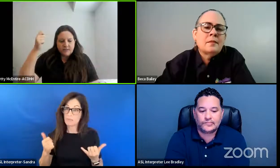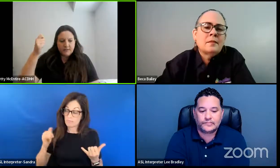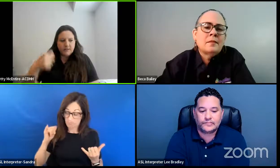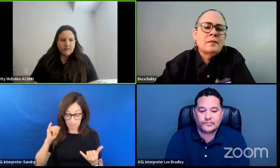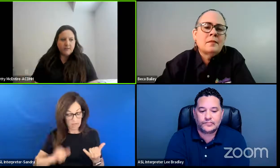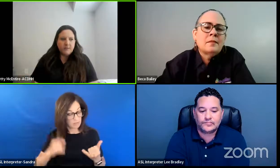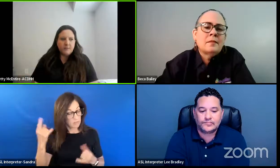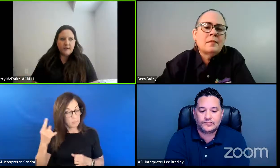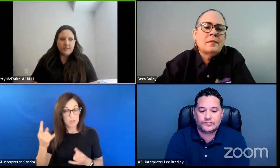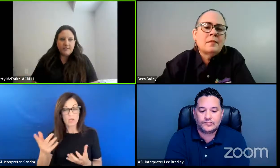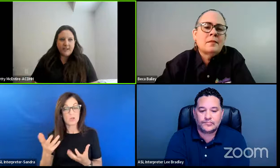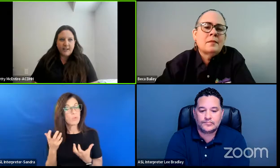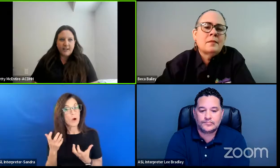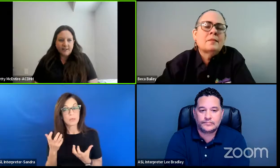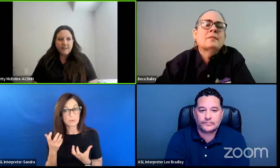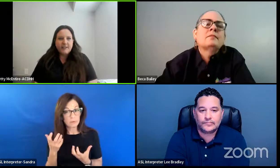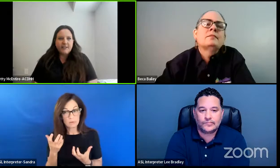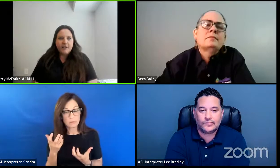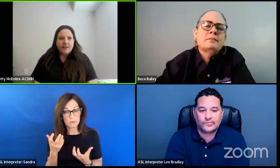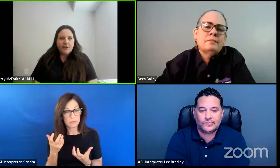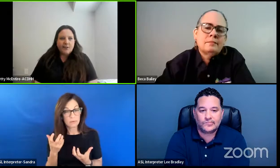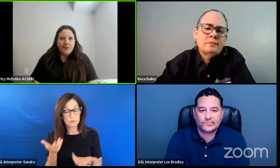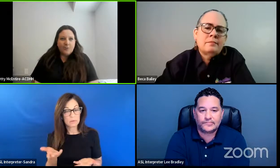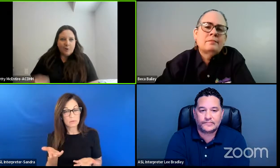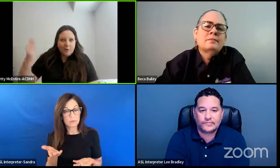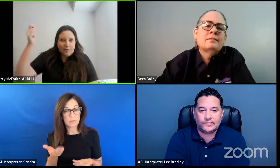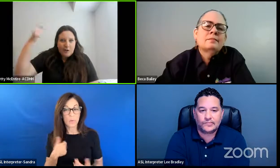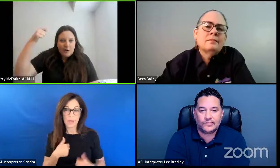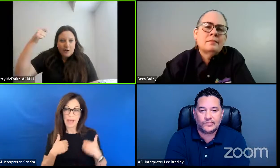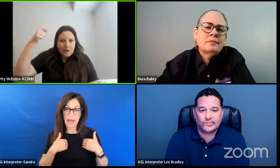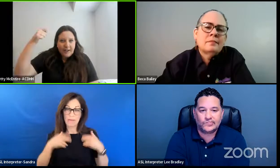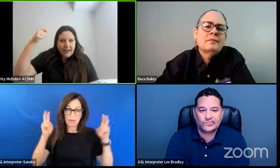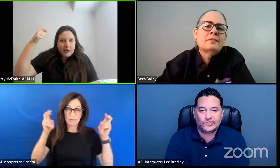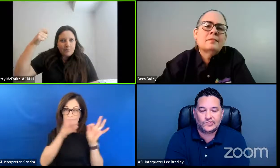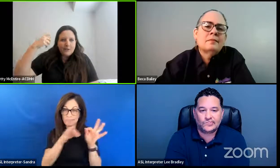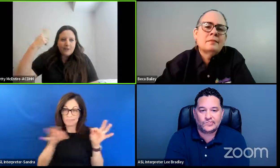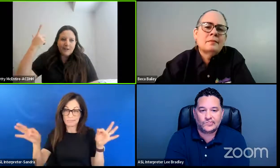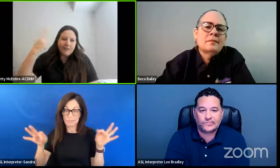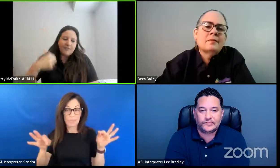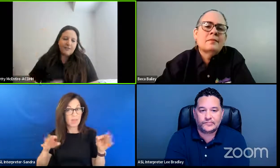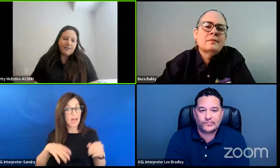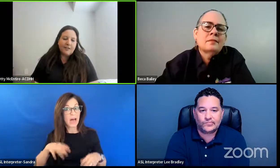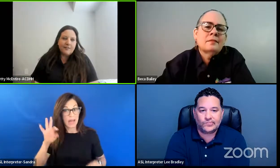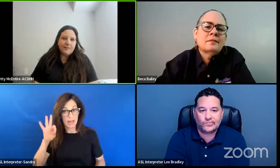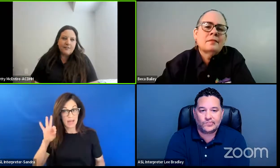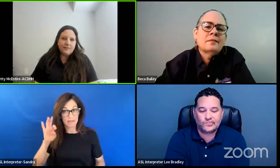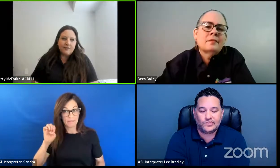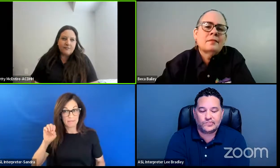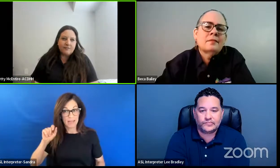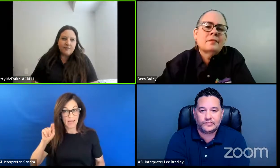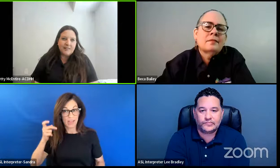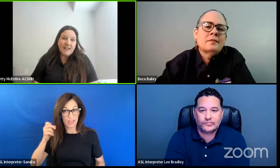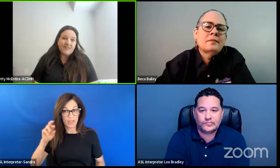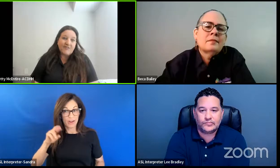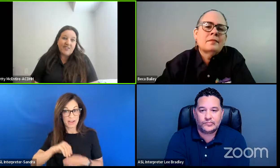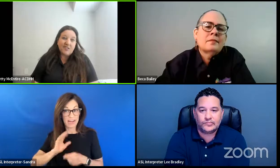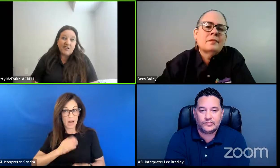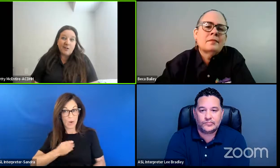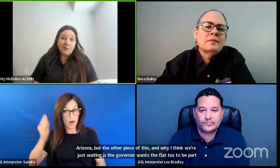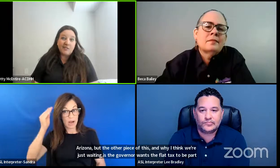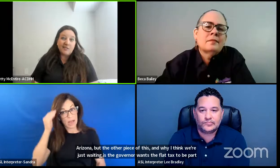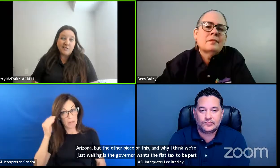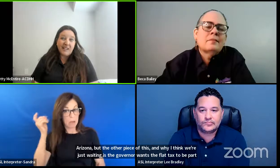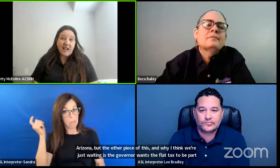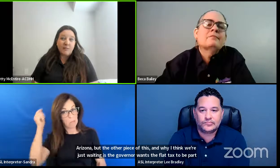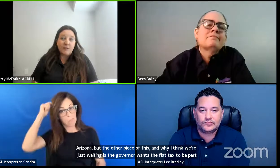wants to, we have a saying, put a feather in our cap. And I think that's the last feather